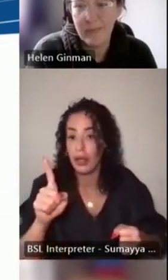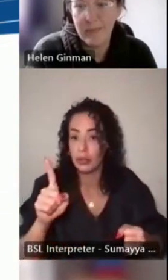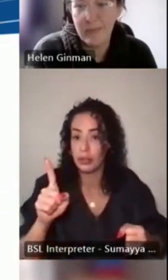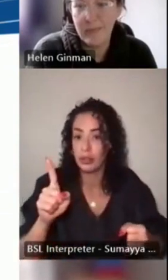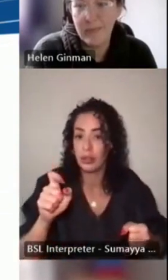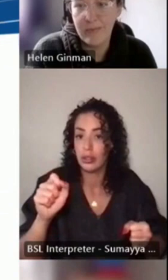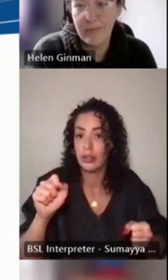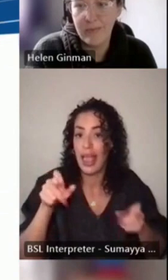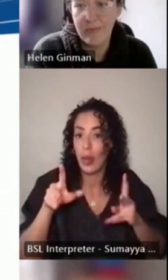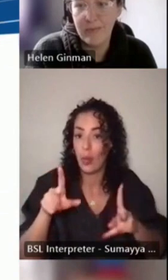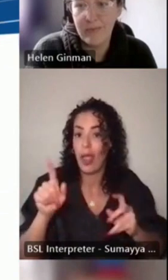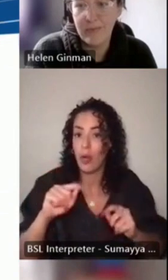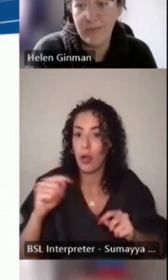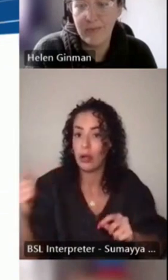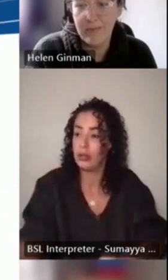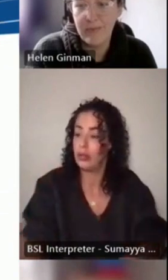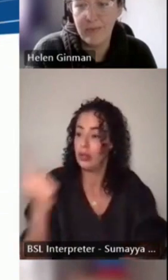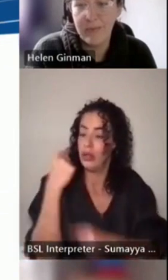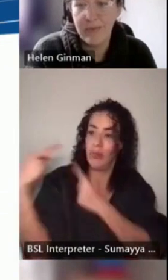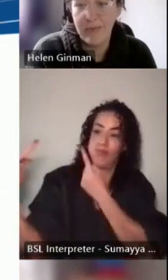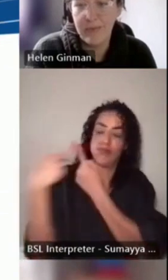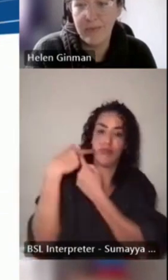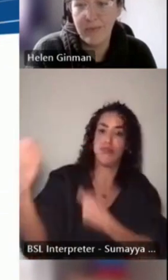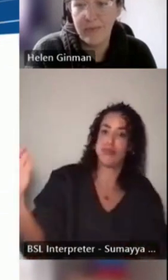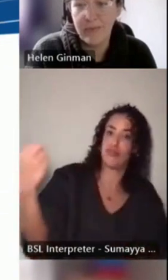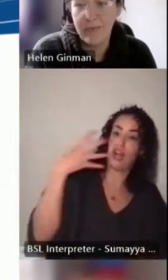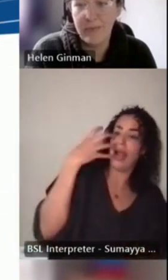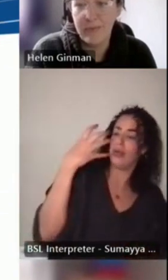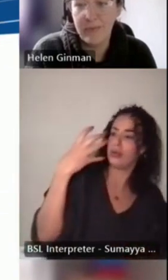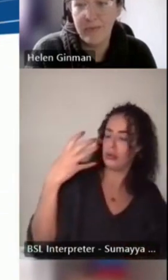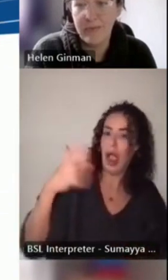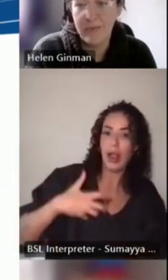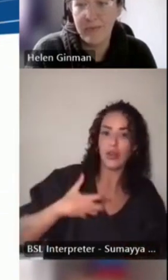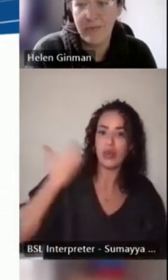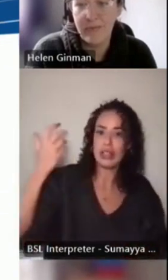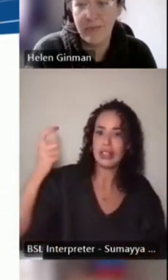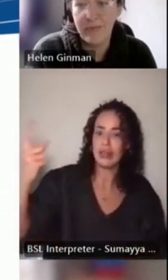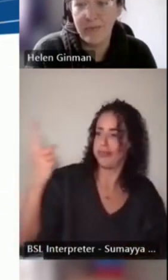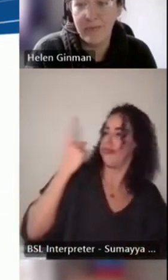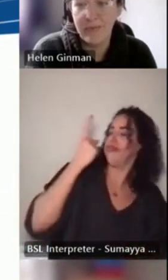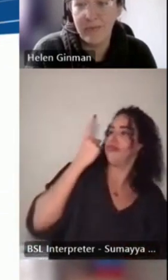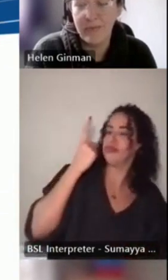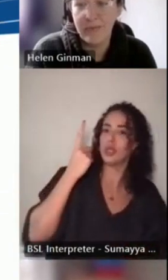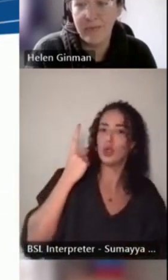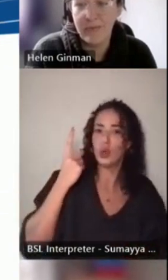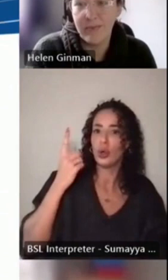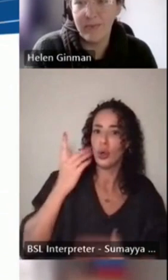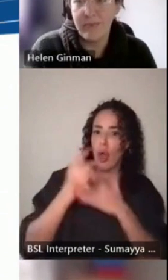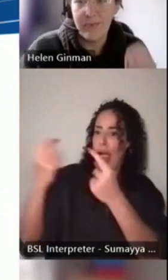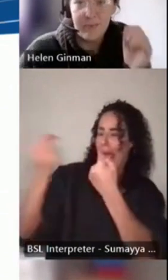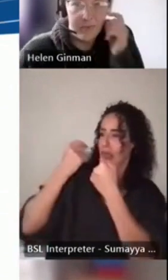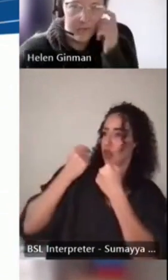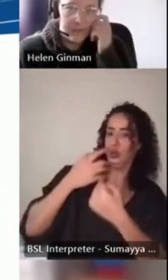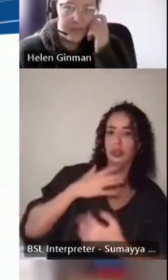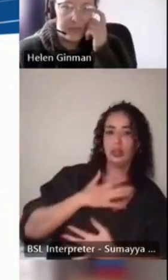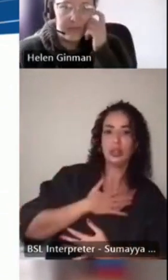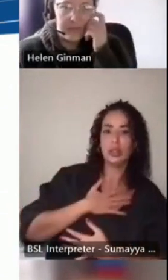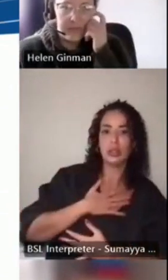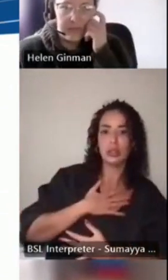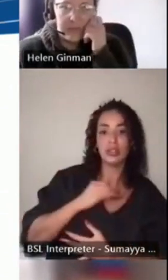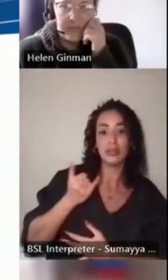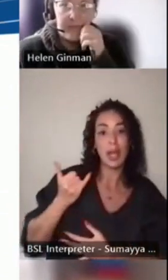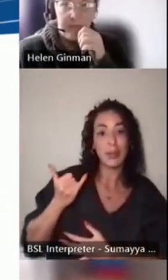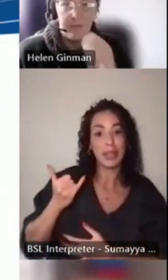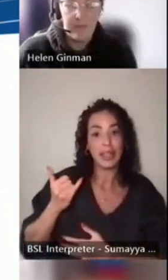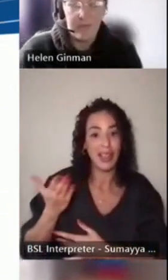that they shout these things, they say it very aggressively, maybe very accusatory, maybe in the past you've